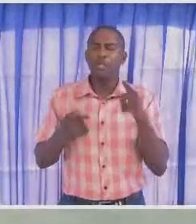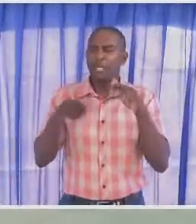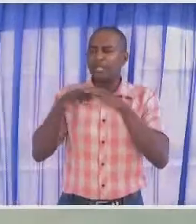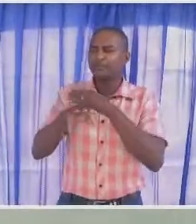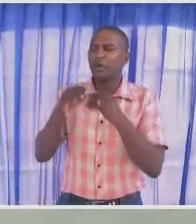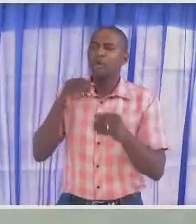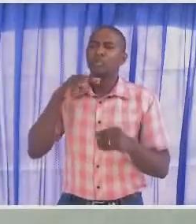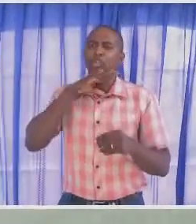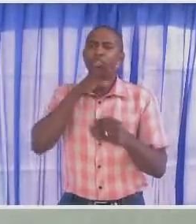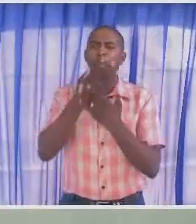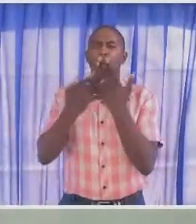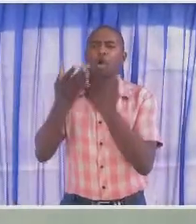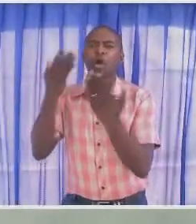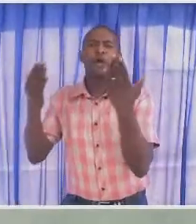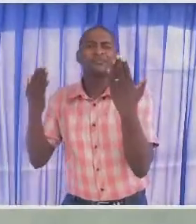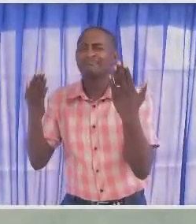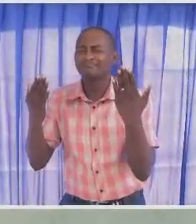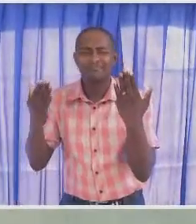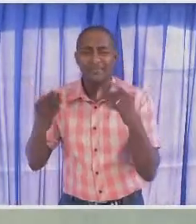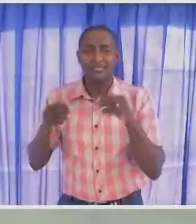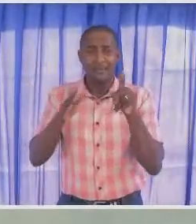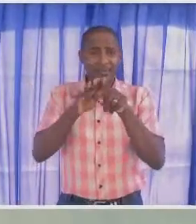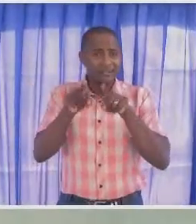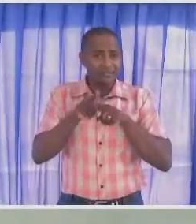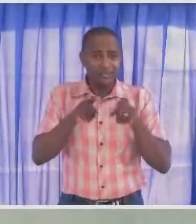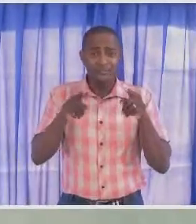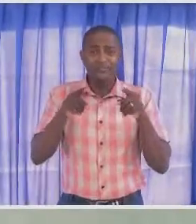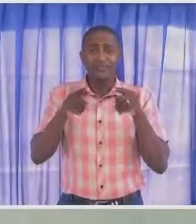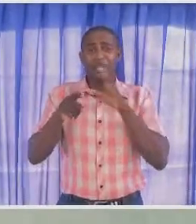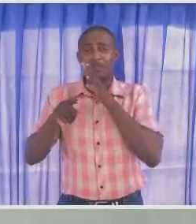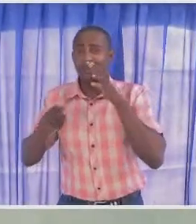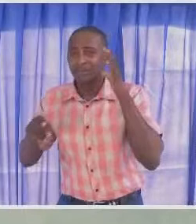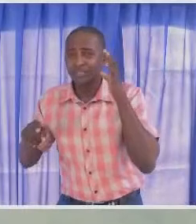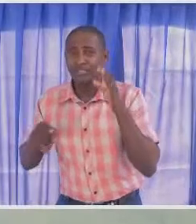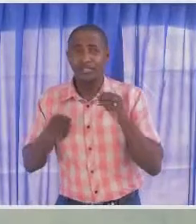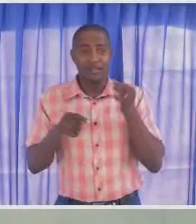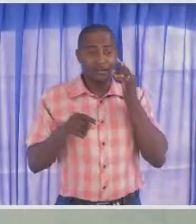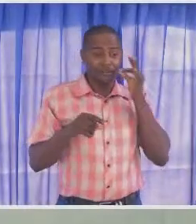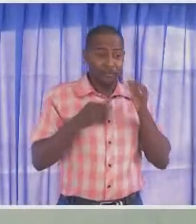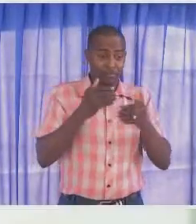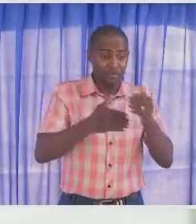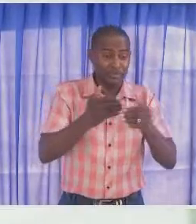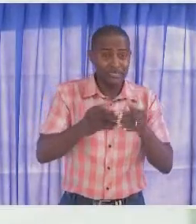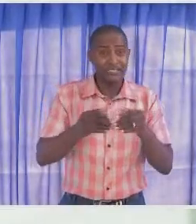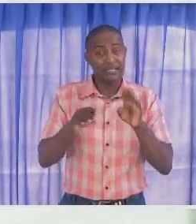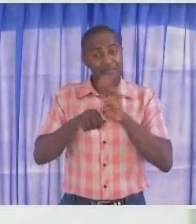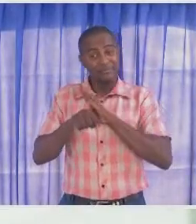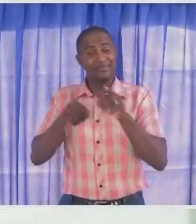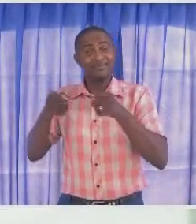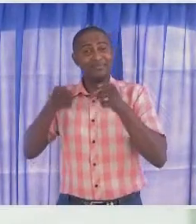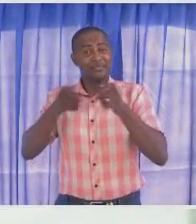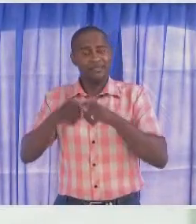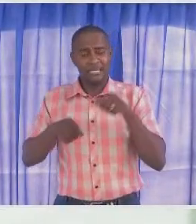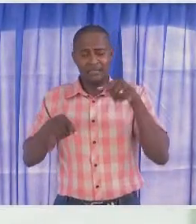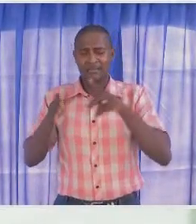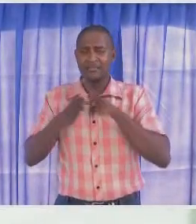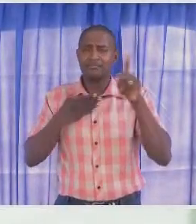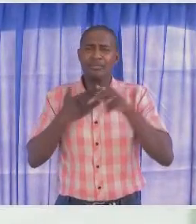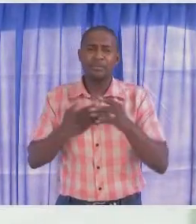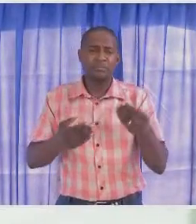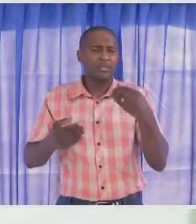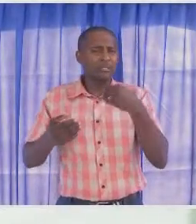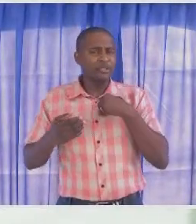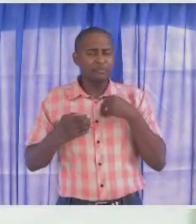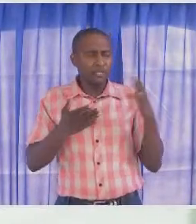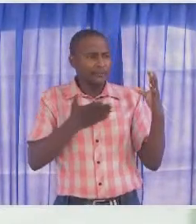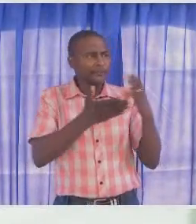it's about agriculture, food processing, and business management. This program gives me an